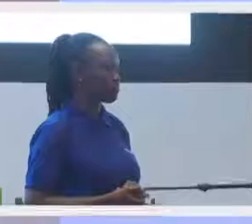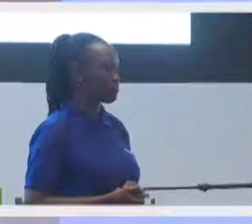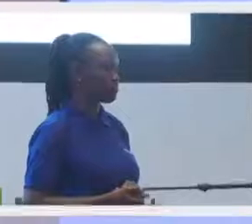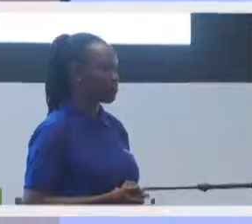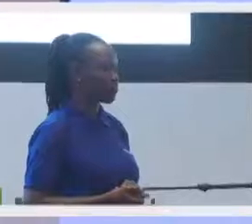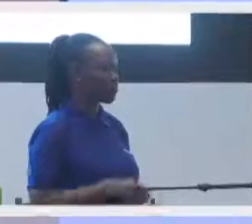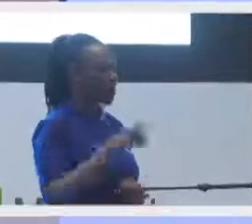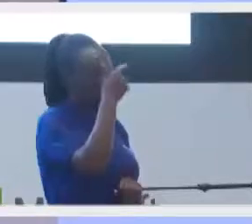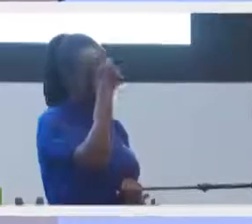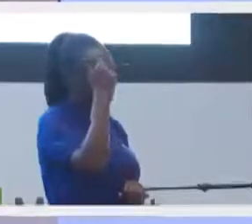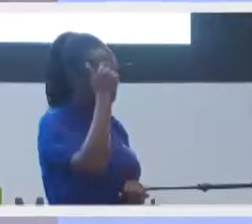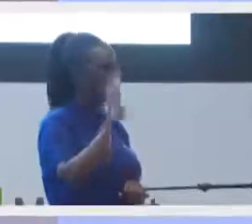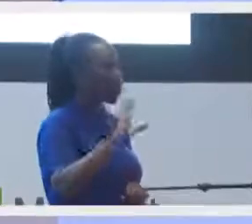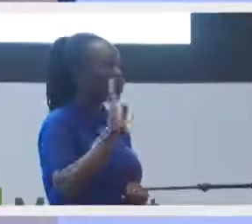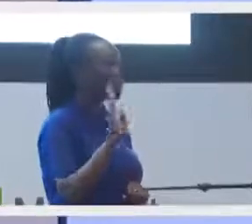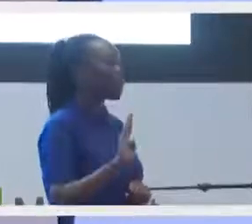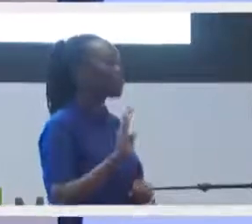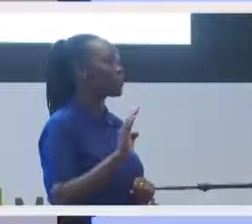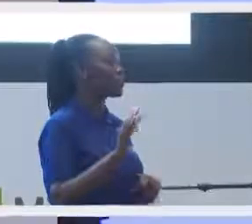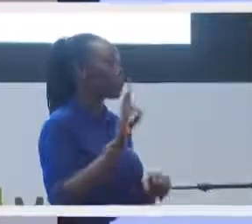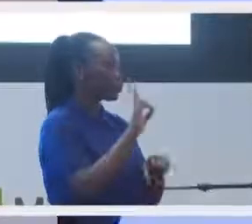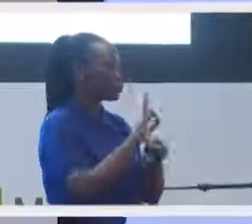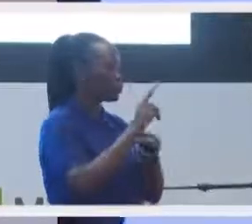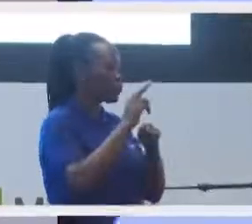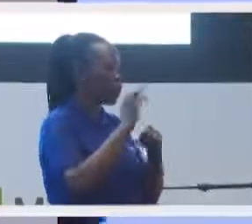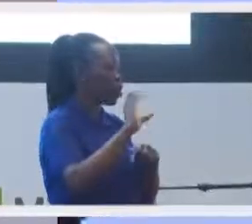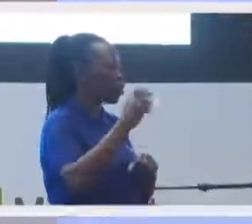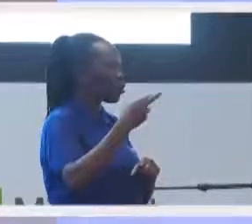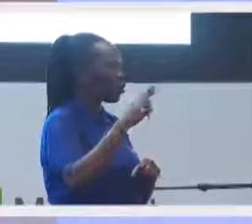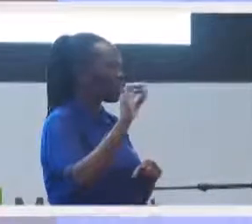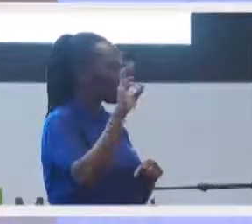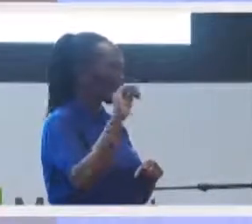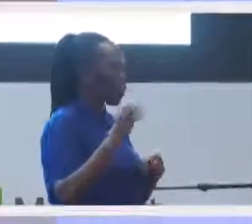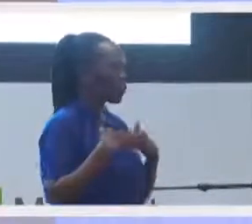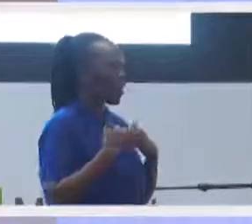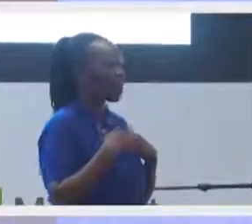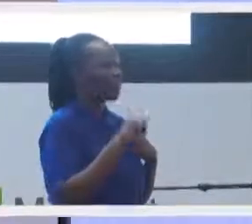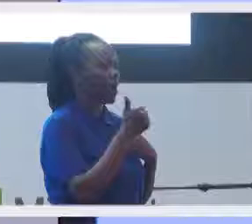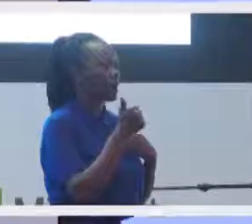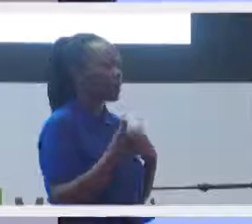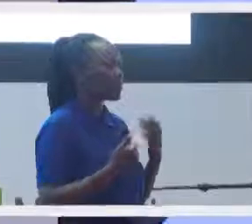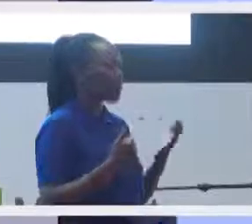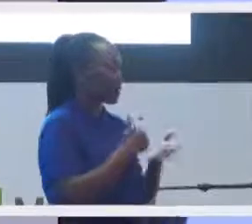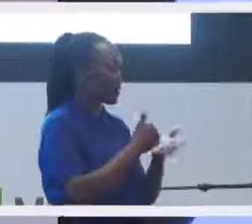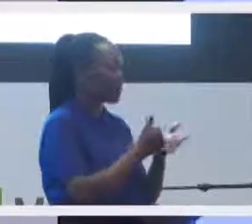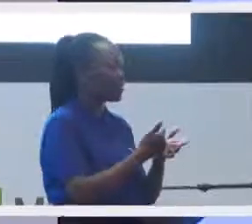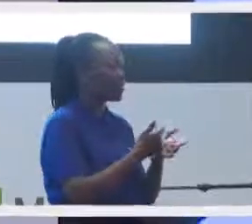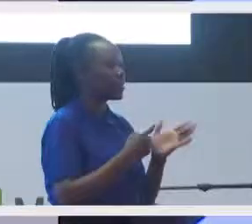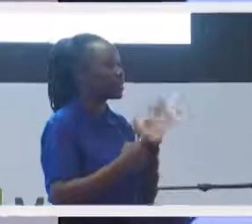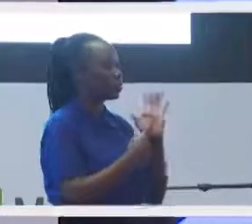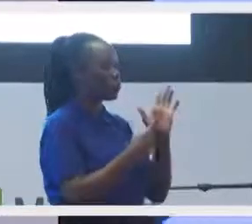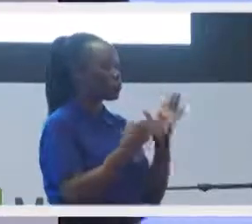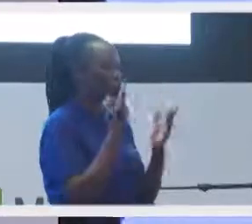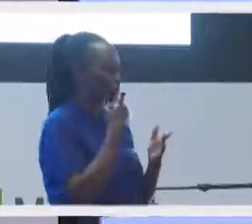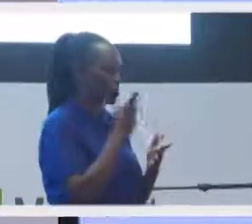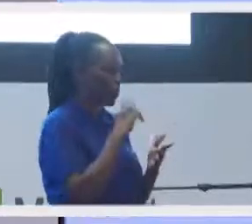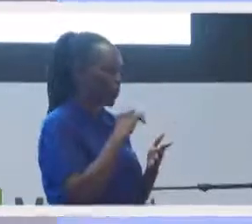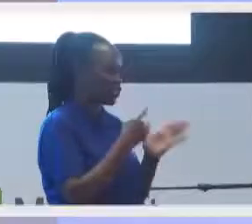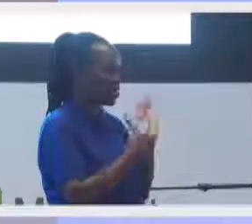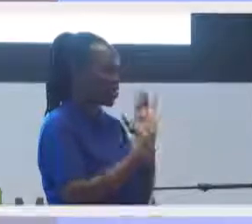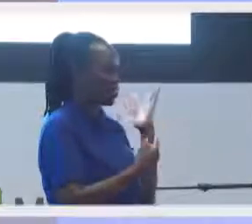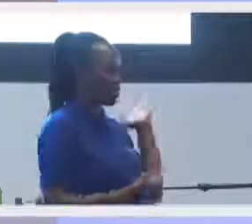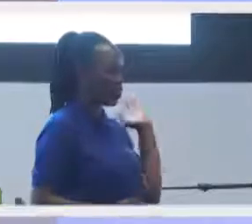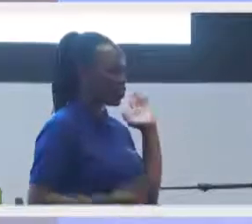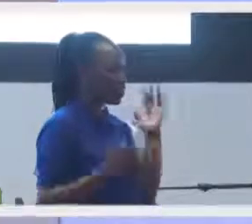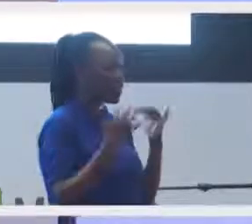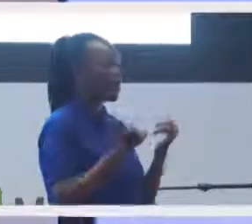Since Chromebooks run on Chrome, you get all of the accessibility features we discussed in our previous presentation. And like before, we're going